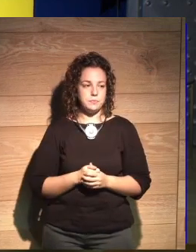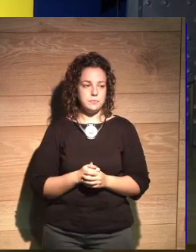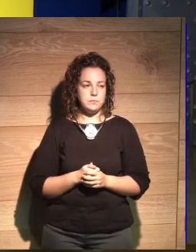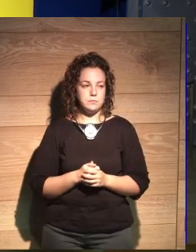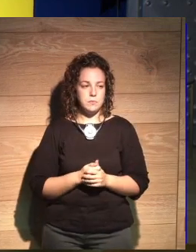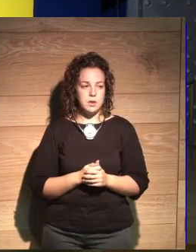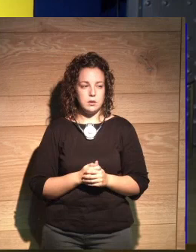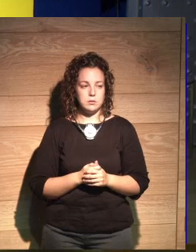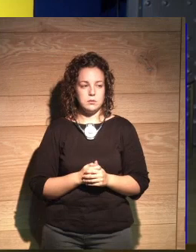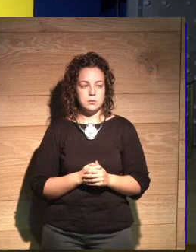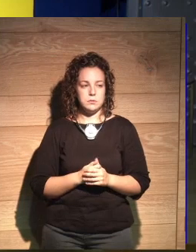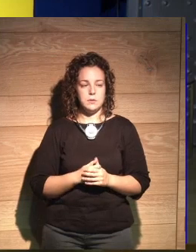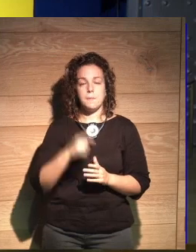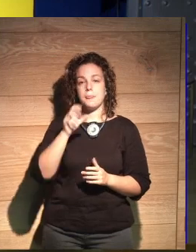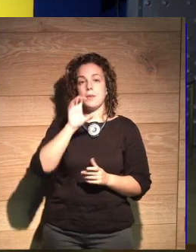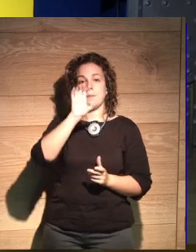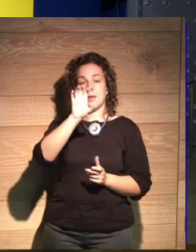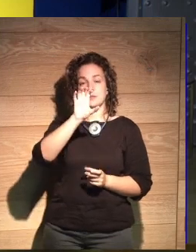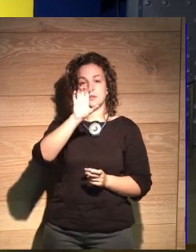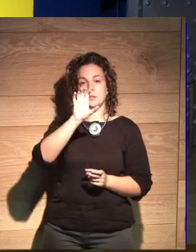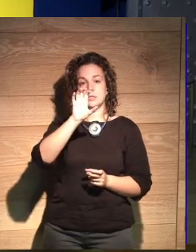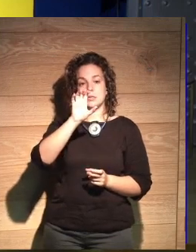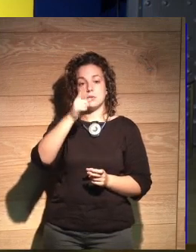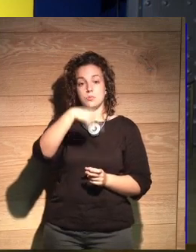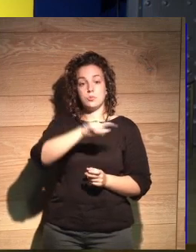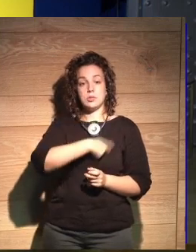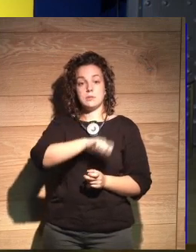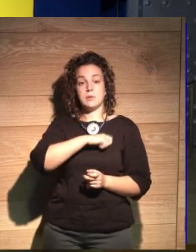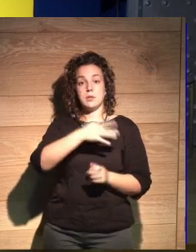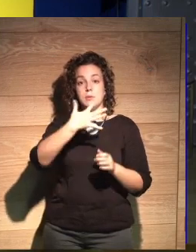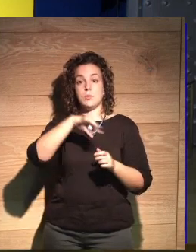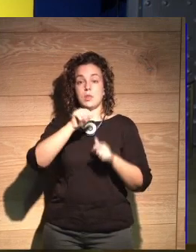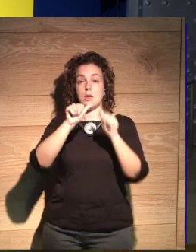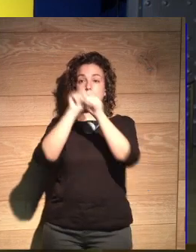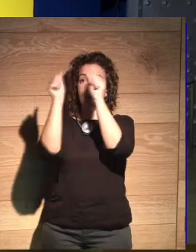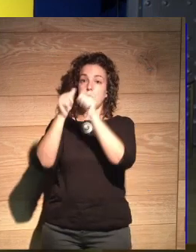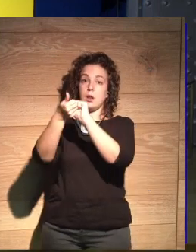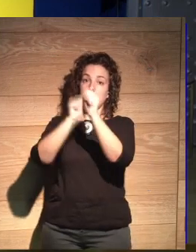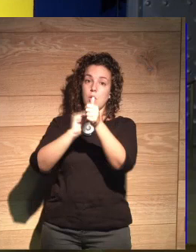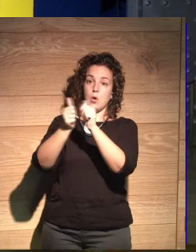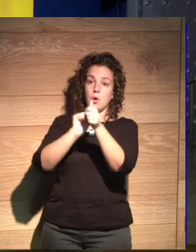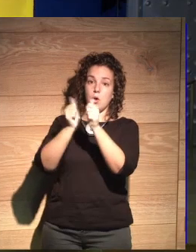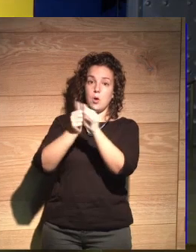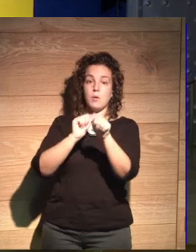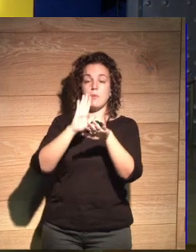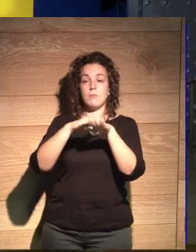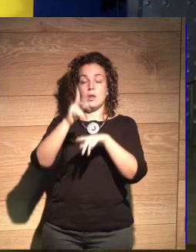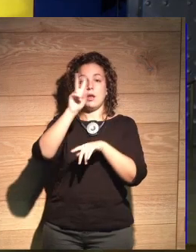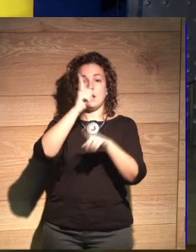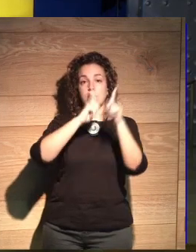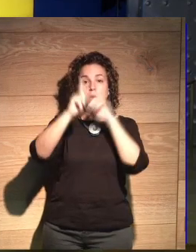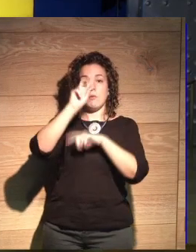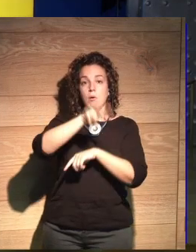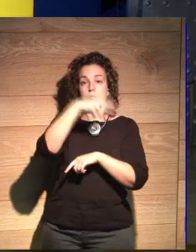as models of how to solve the issues of Catalonia. The Netherlands, with its